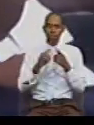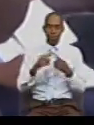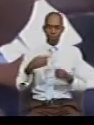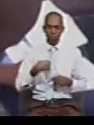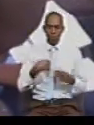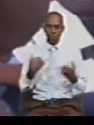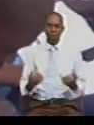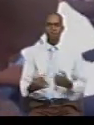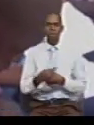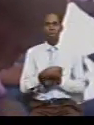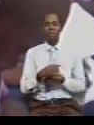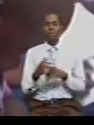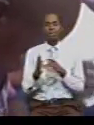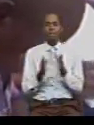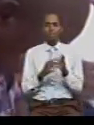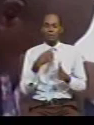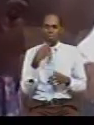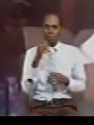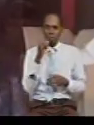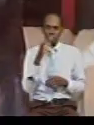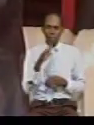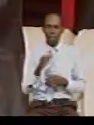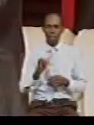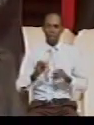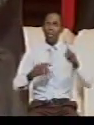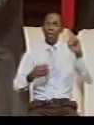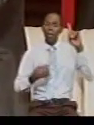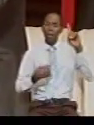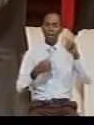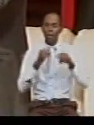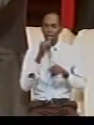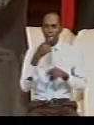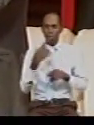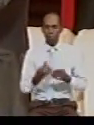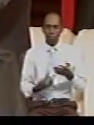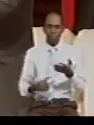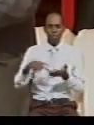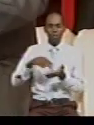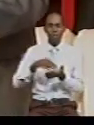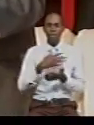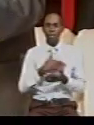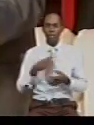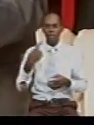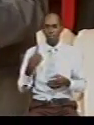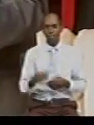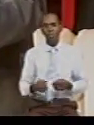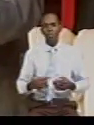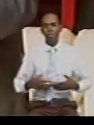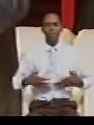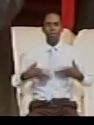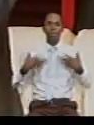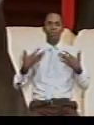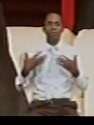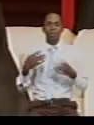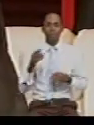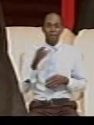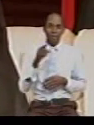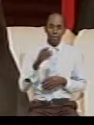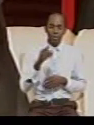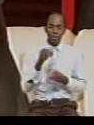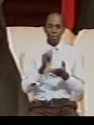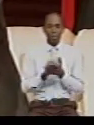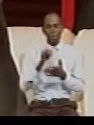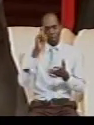and Jesus said unto her, I am the resurrection and the life. He that believeth in